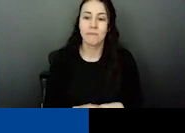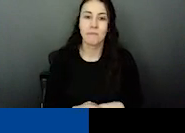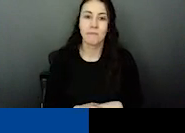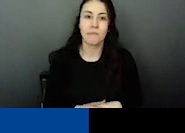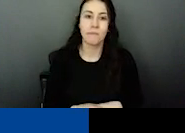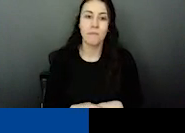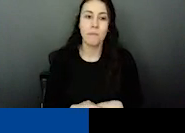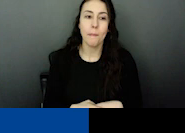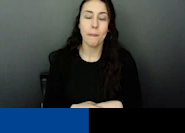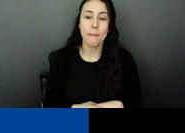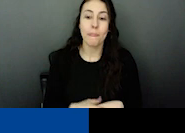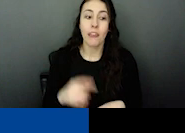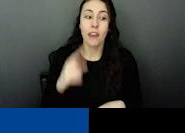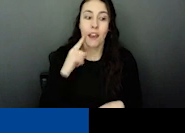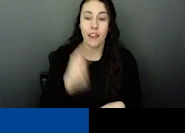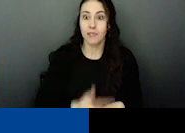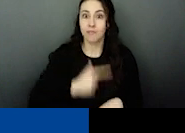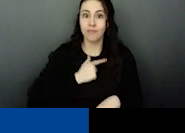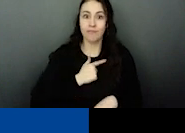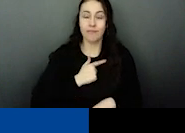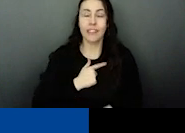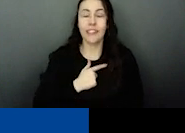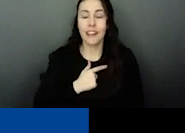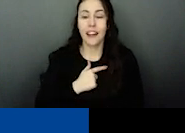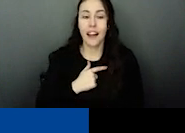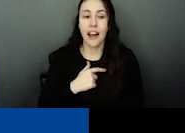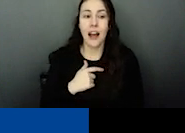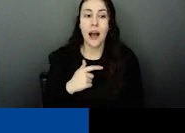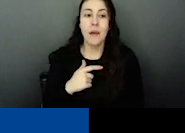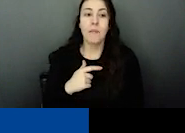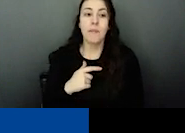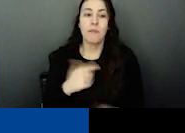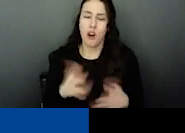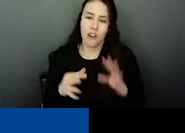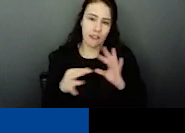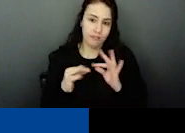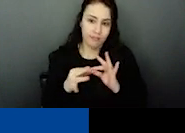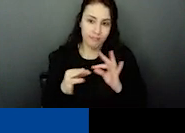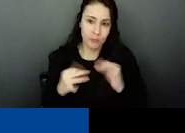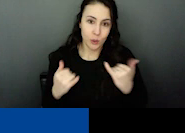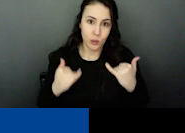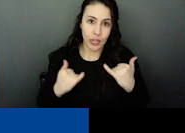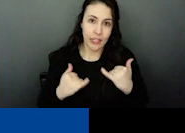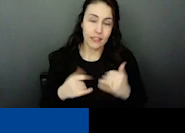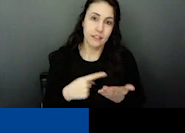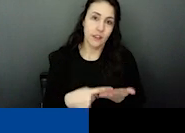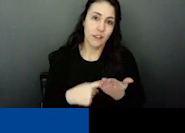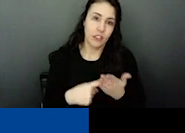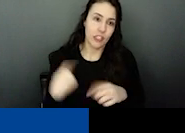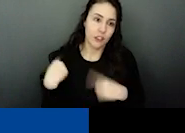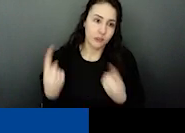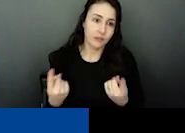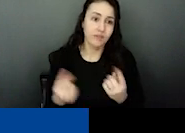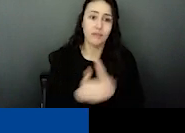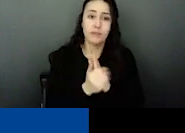I think this comes back to me. So, you know, certainly I've heard it referenced a couple of times just in today's conversations, the Competency-Based Education